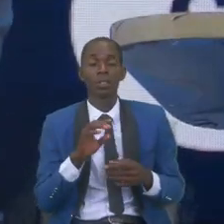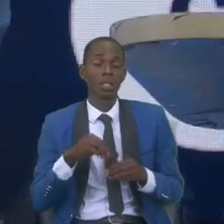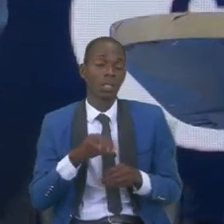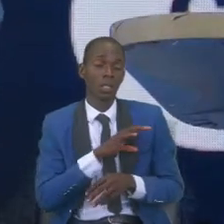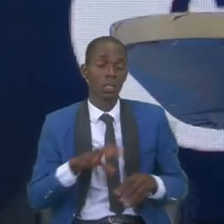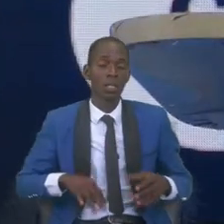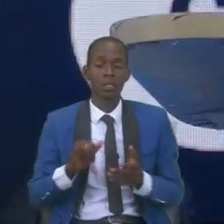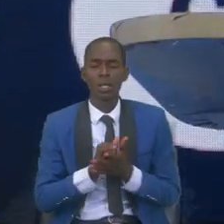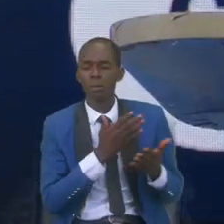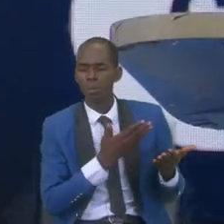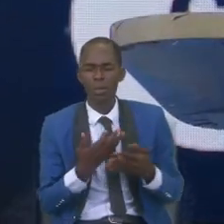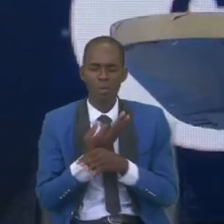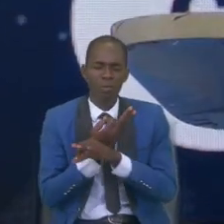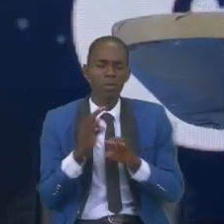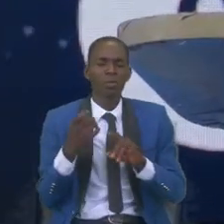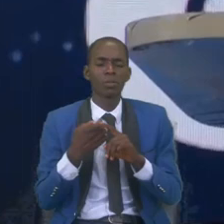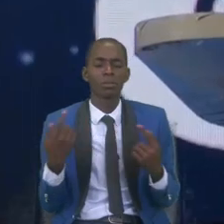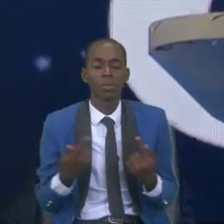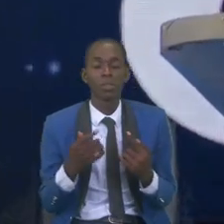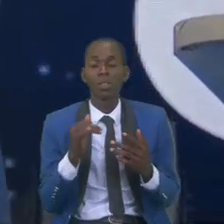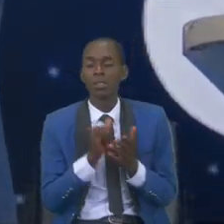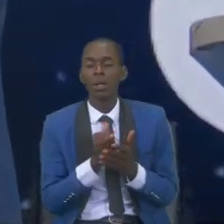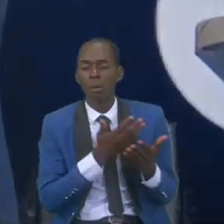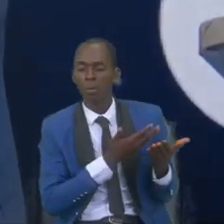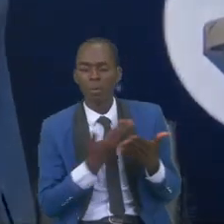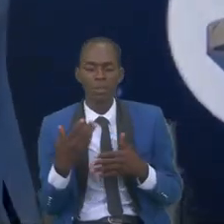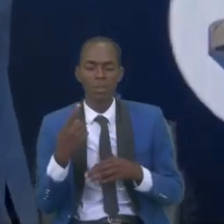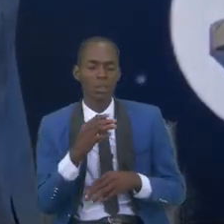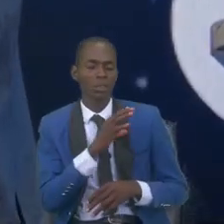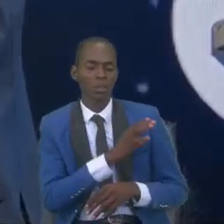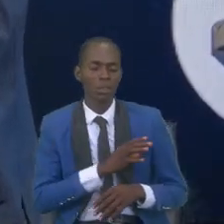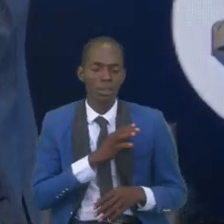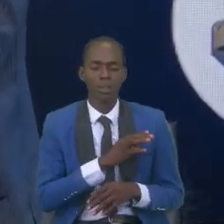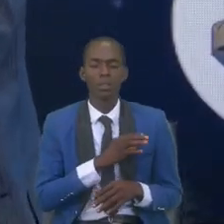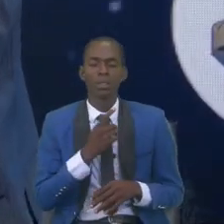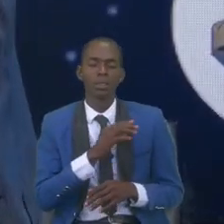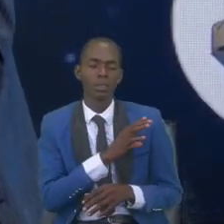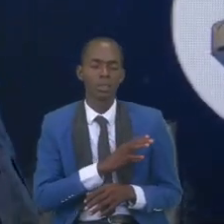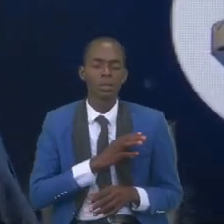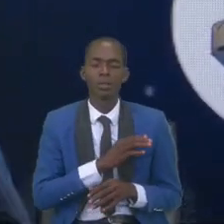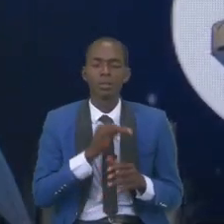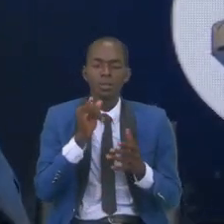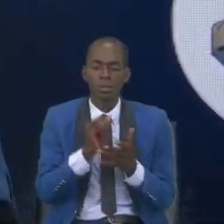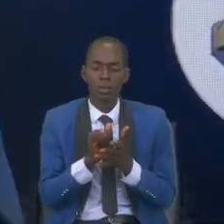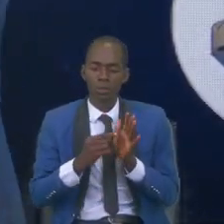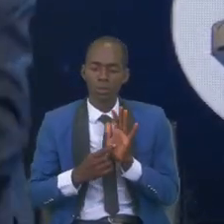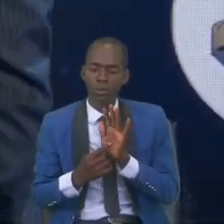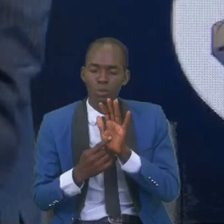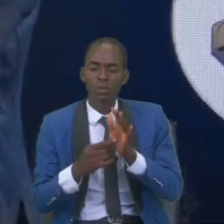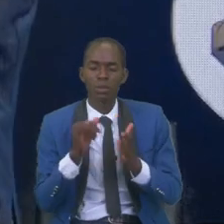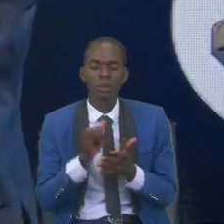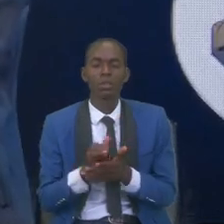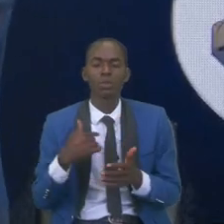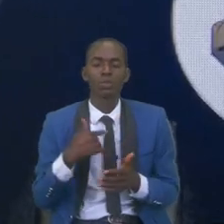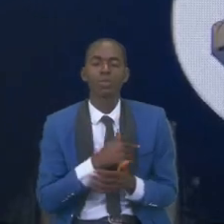from sin, that brings a character, the character that reflects that we have been